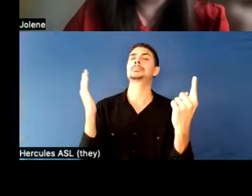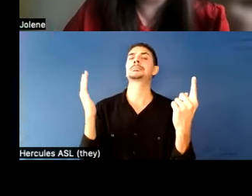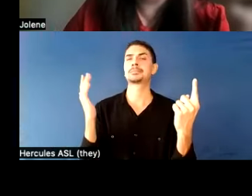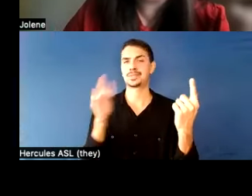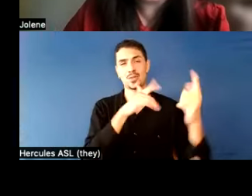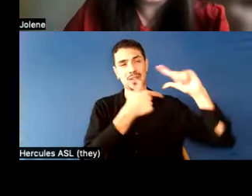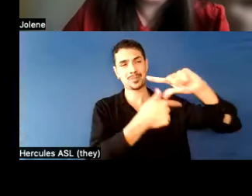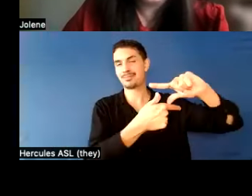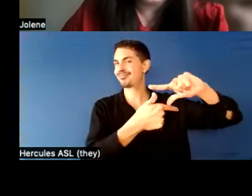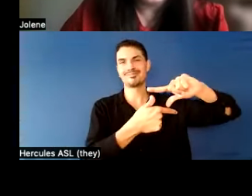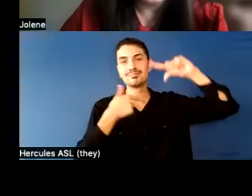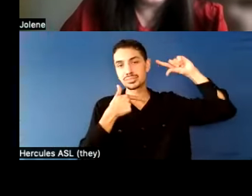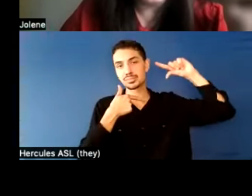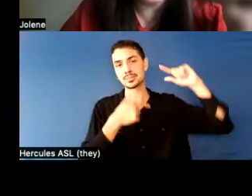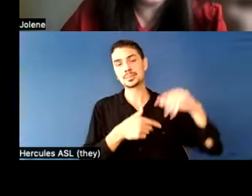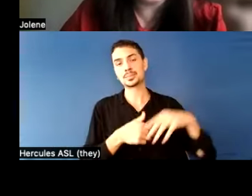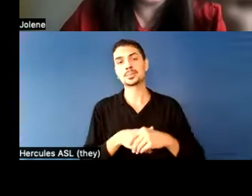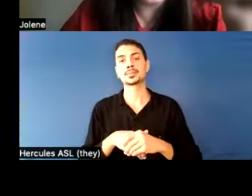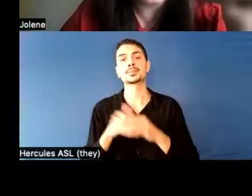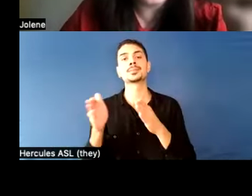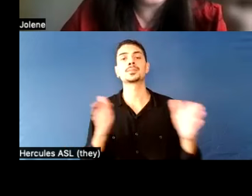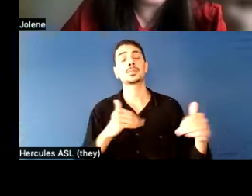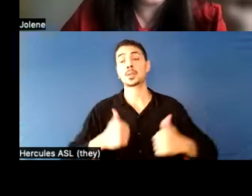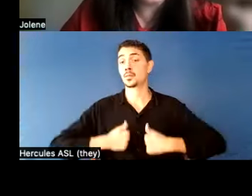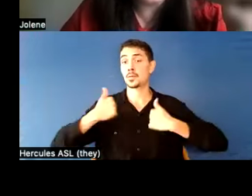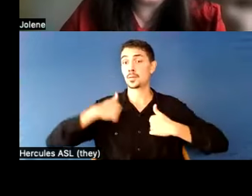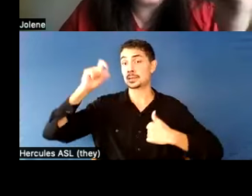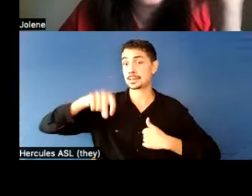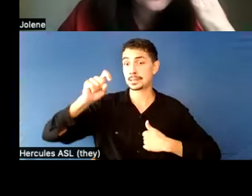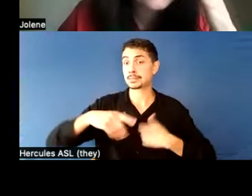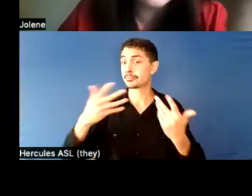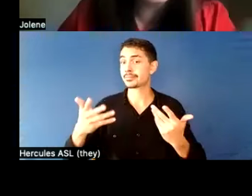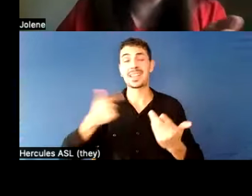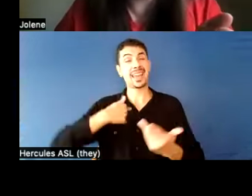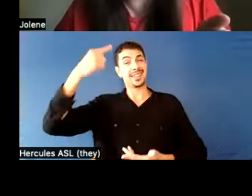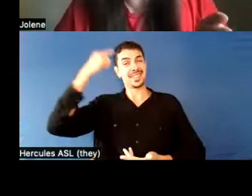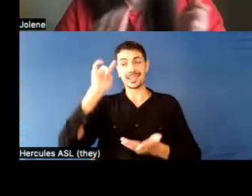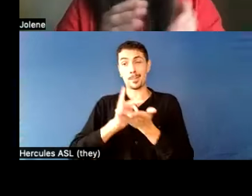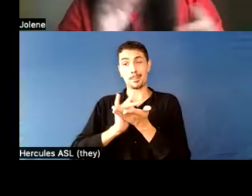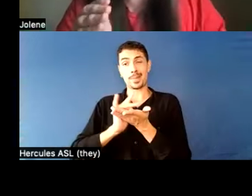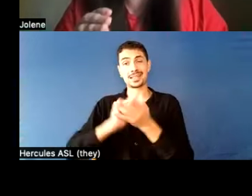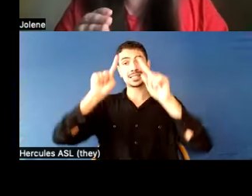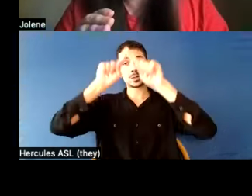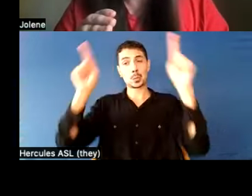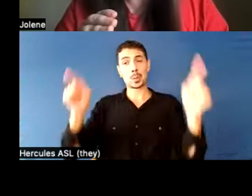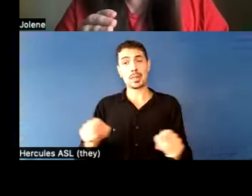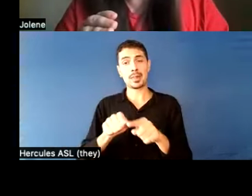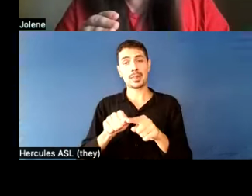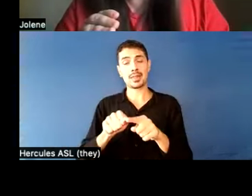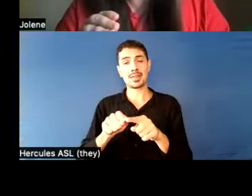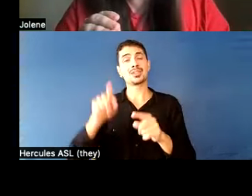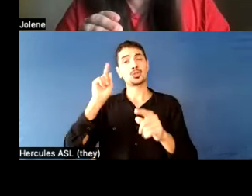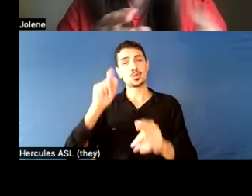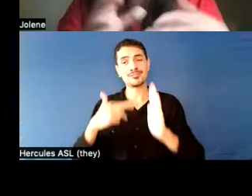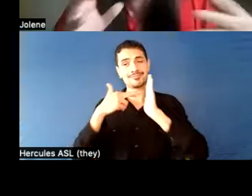what do survivors need? And really, I think that whole medicine wheel, and I think that a lot of that should be able to be represented